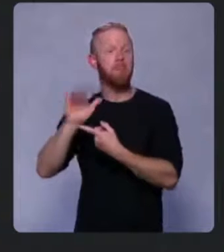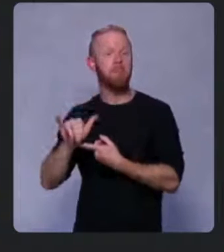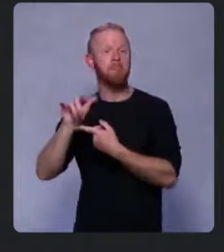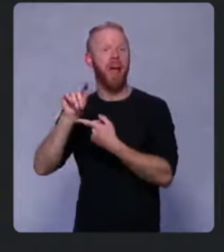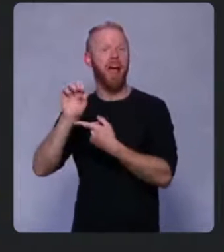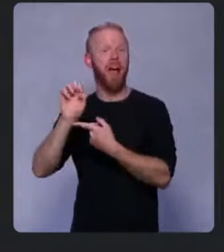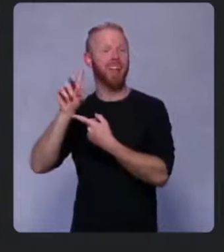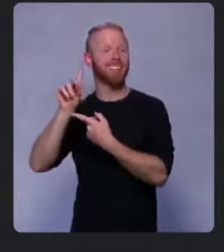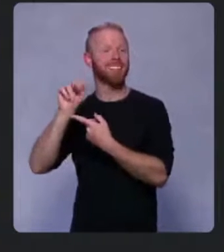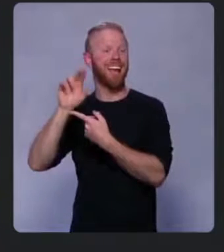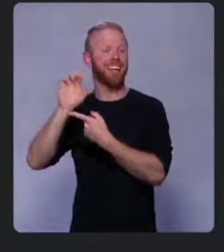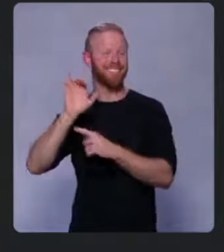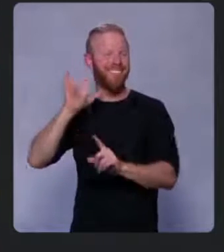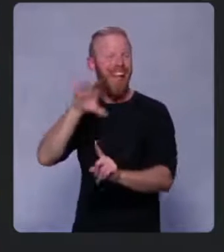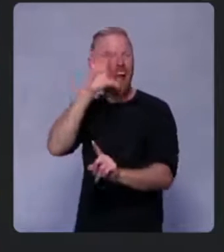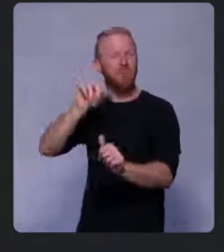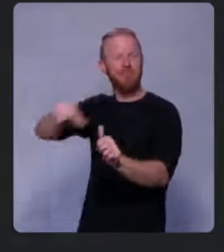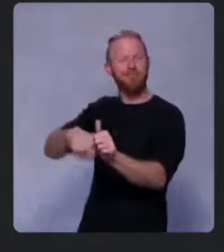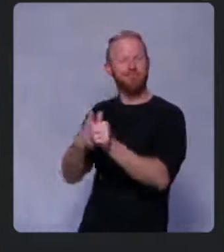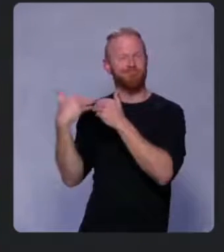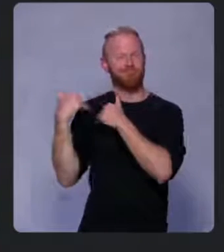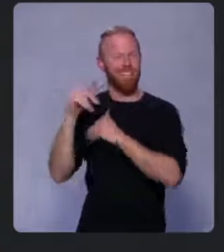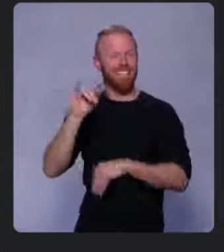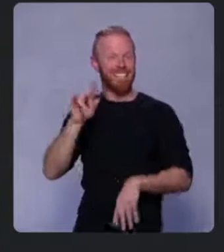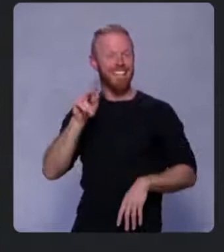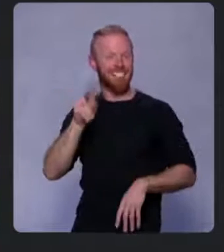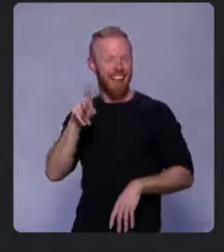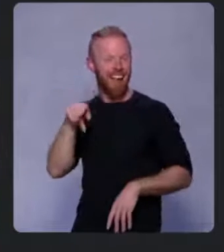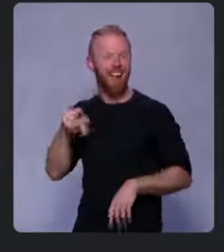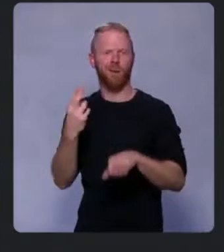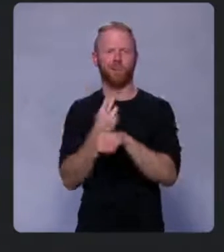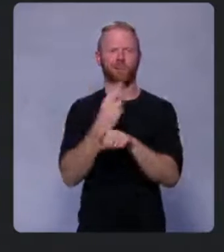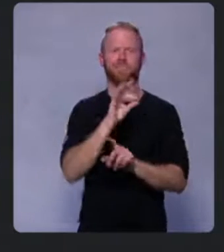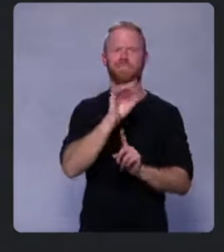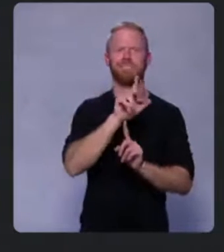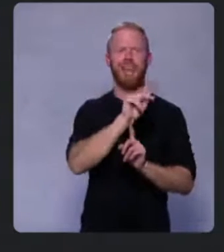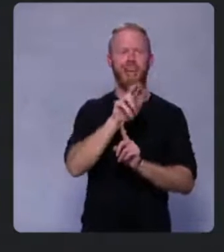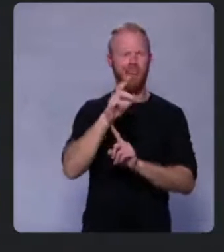Traditional experiences accessible anywhere that you might want to beyond Google.